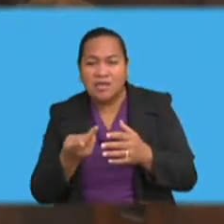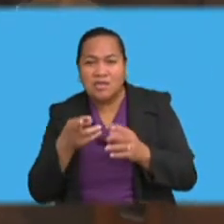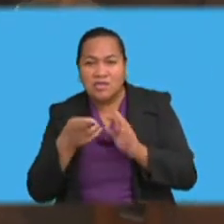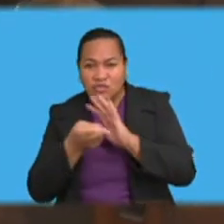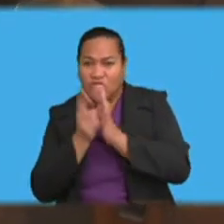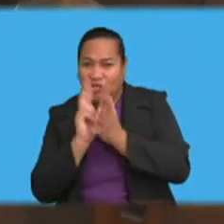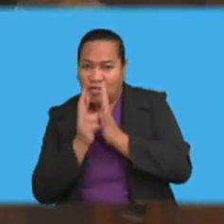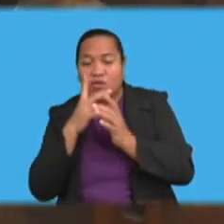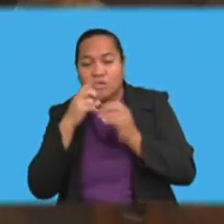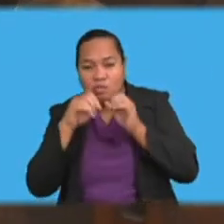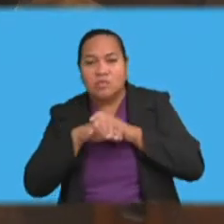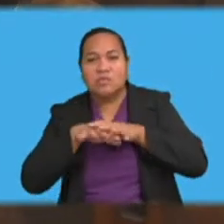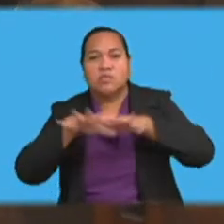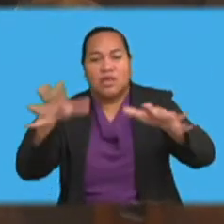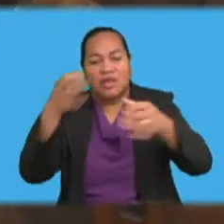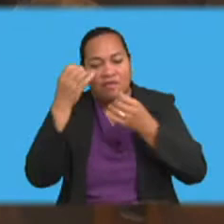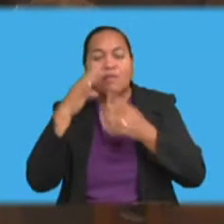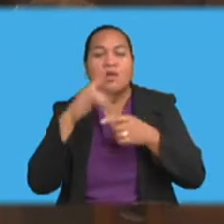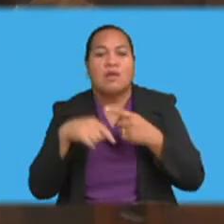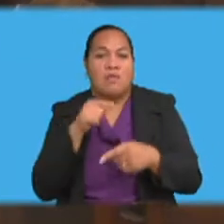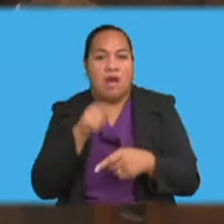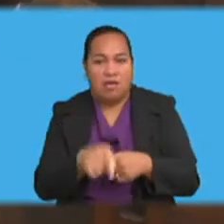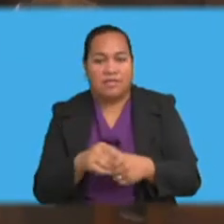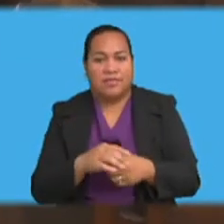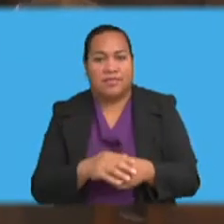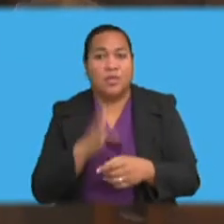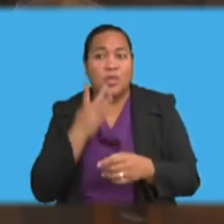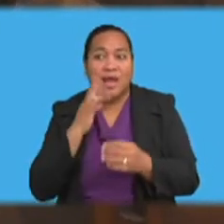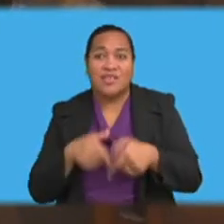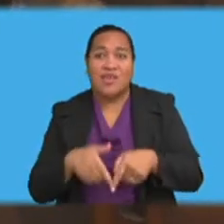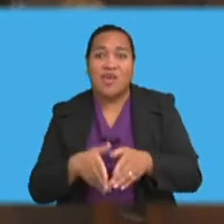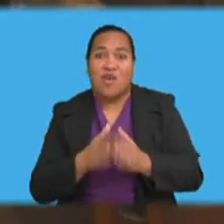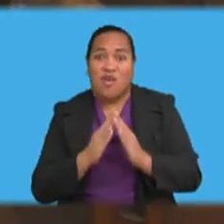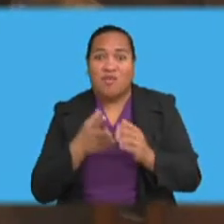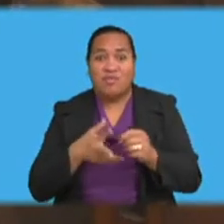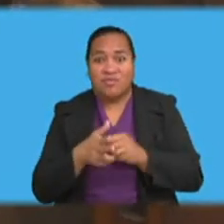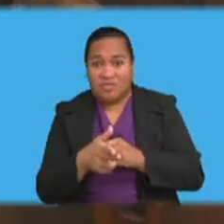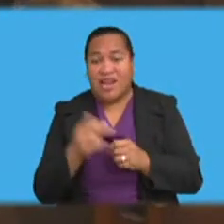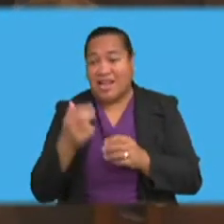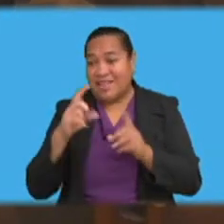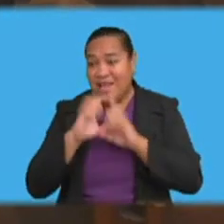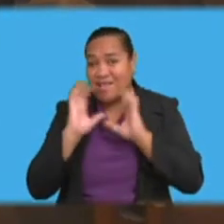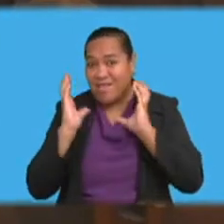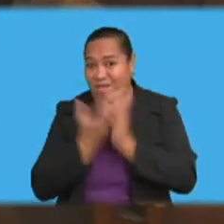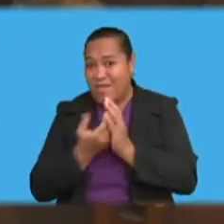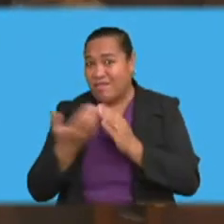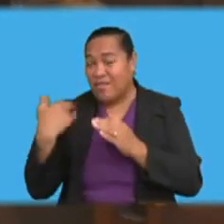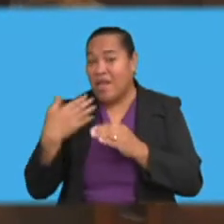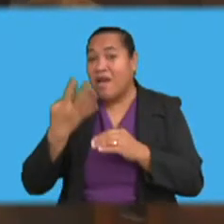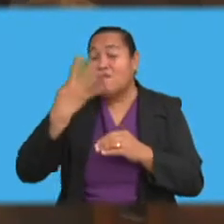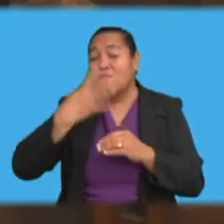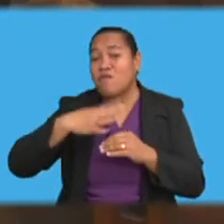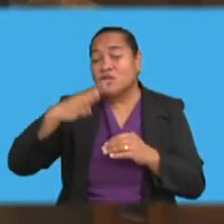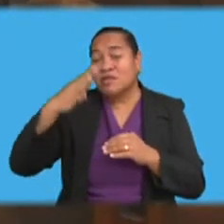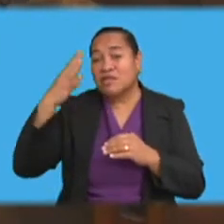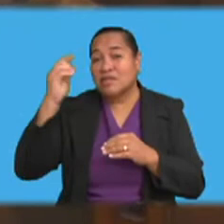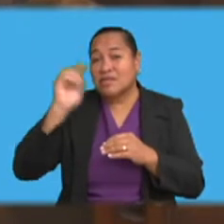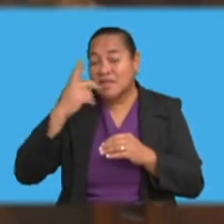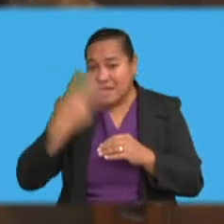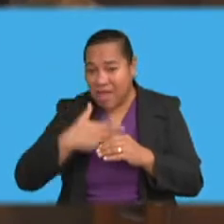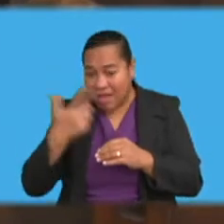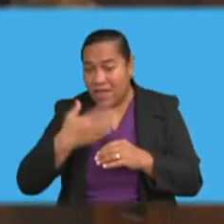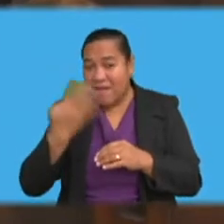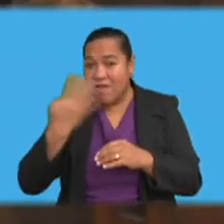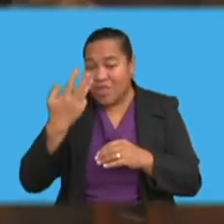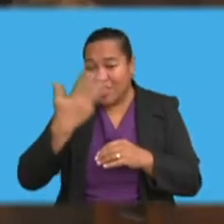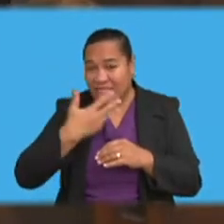disseminate information pertaining to the service. Since the launch in December, Wailesi has had 40,300 engagements with Fijians through